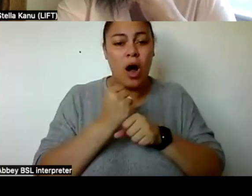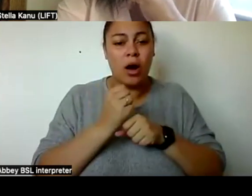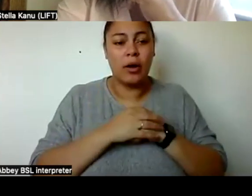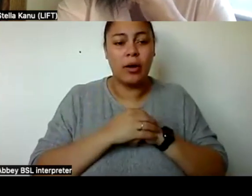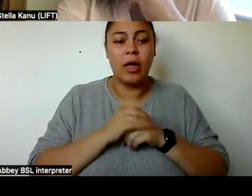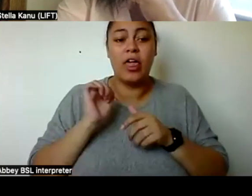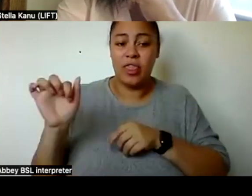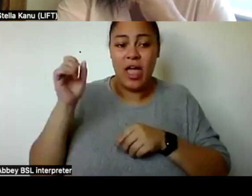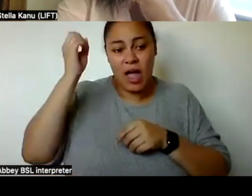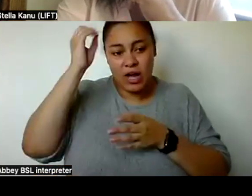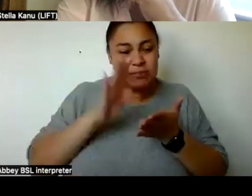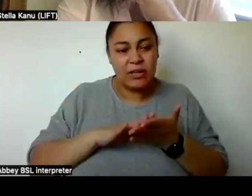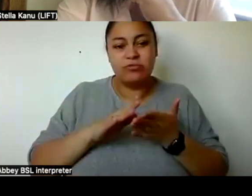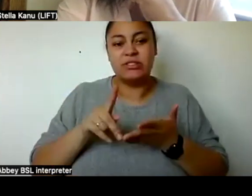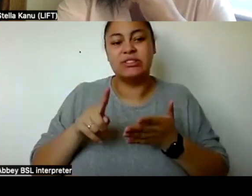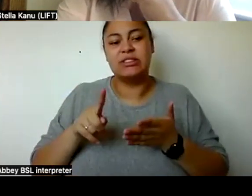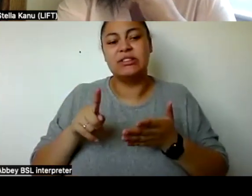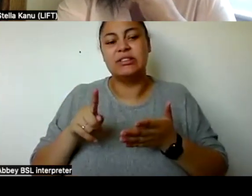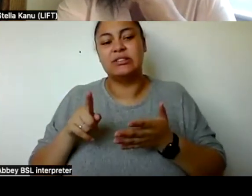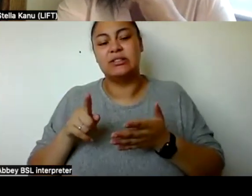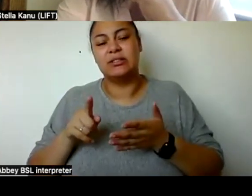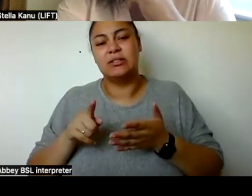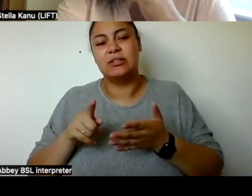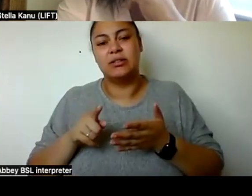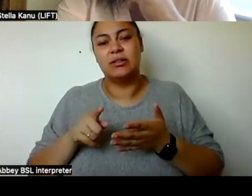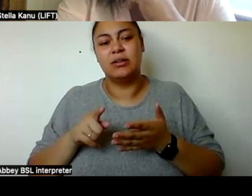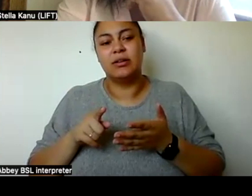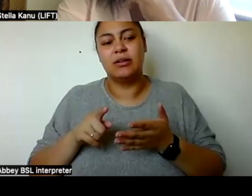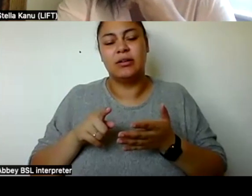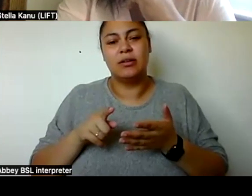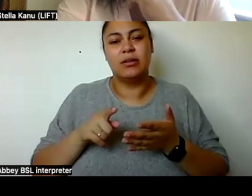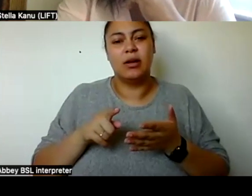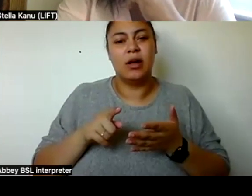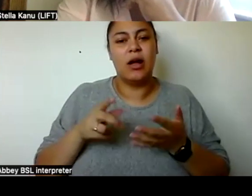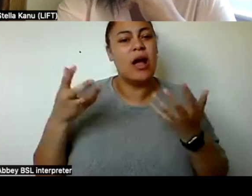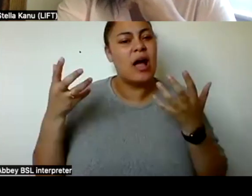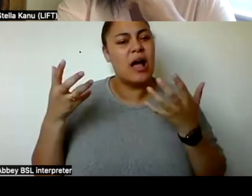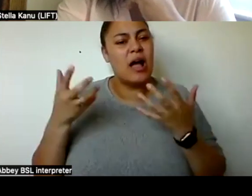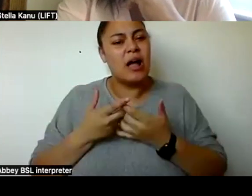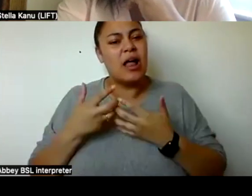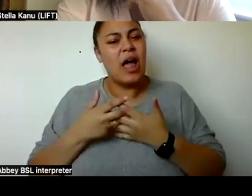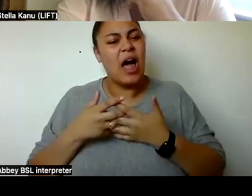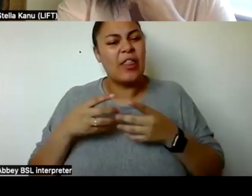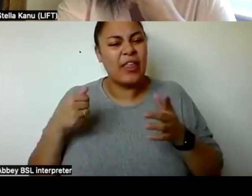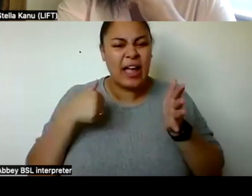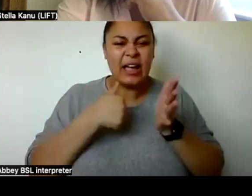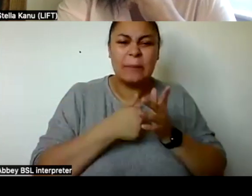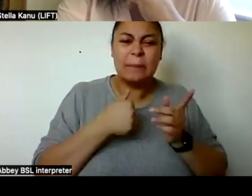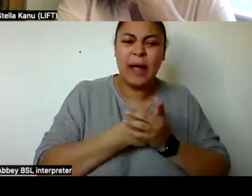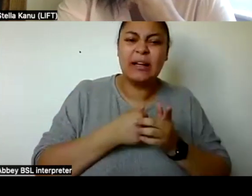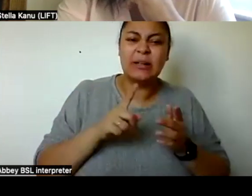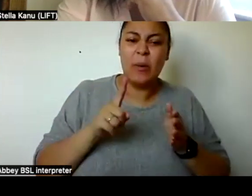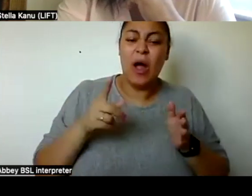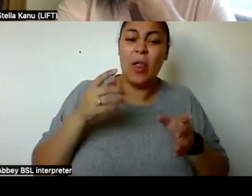with undocumented or precarious legal status, and how they are most impacted by the